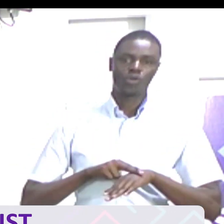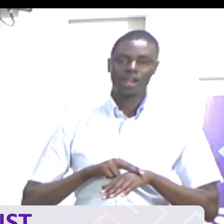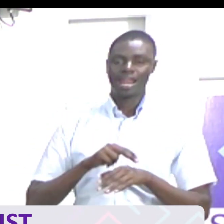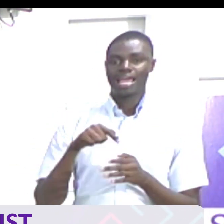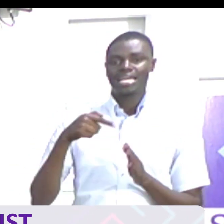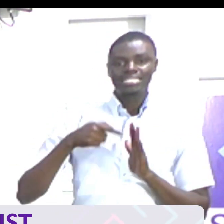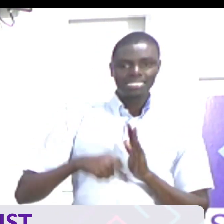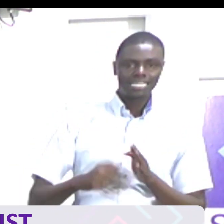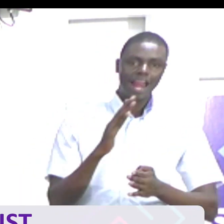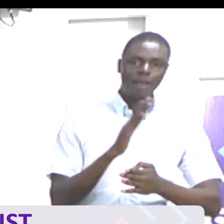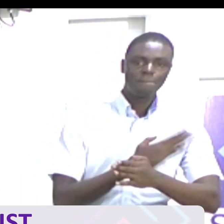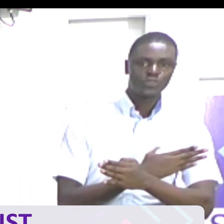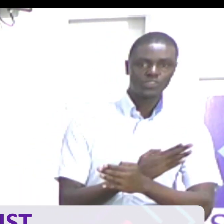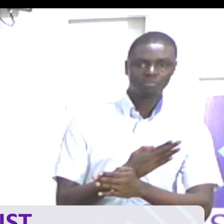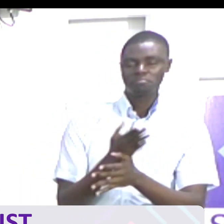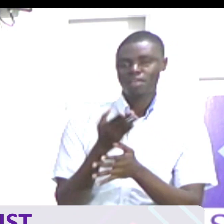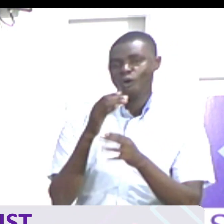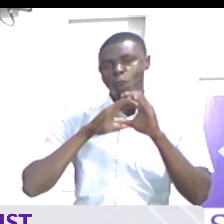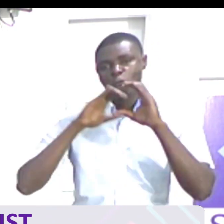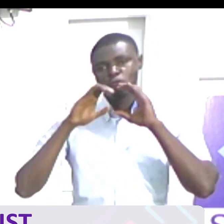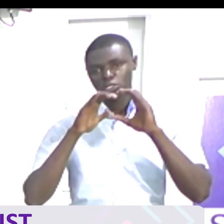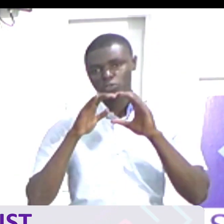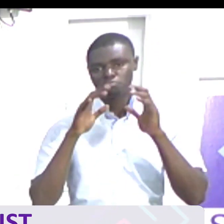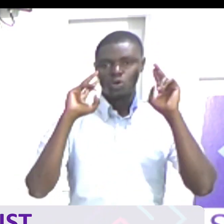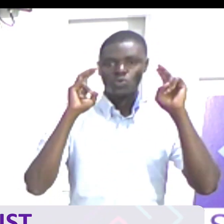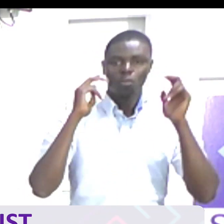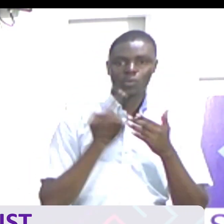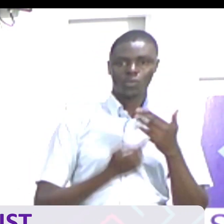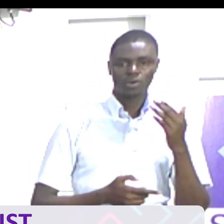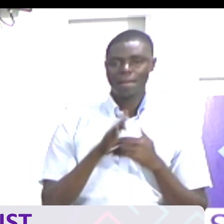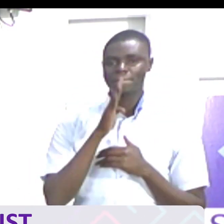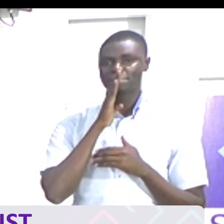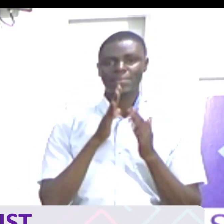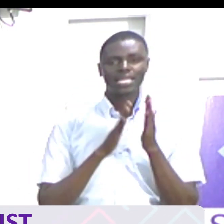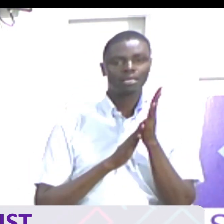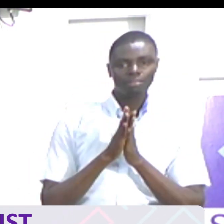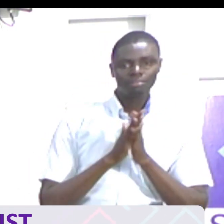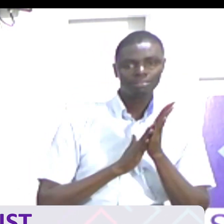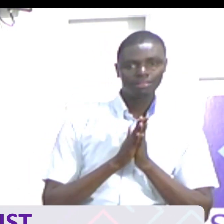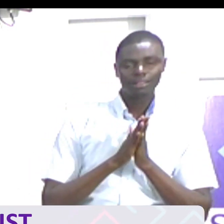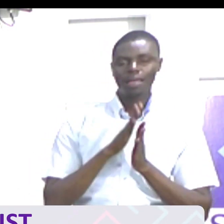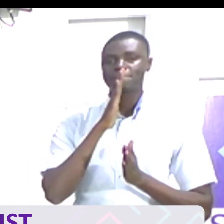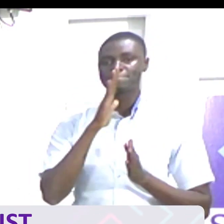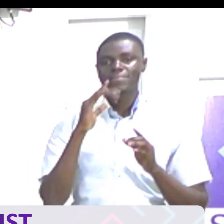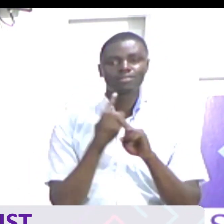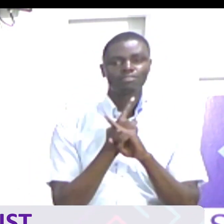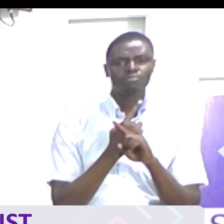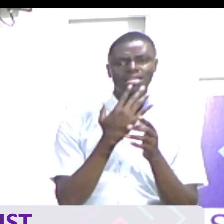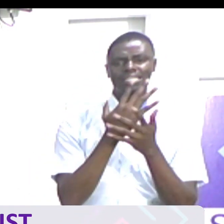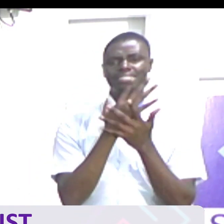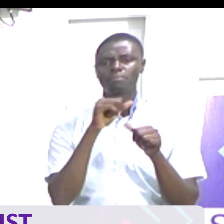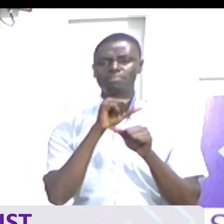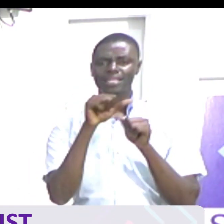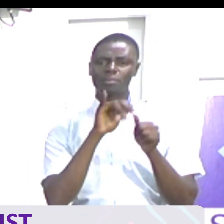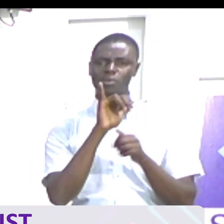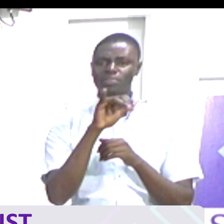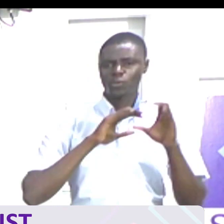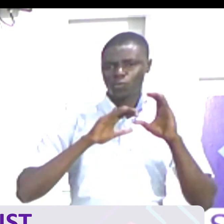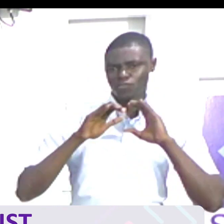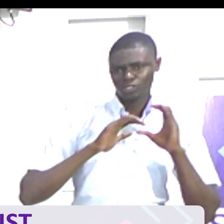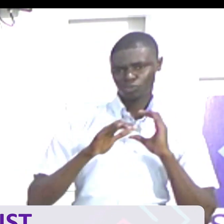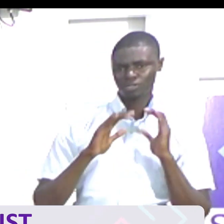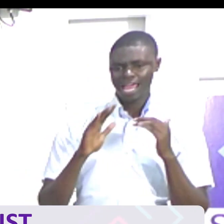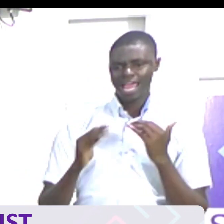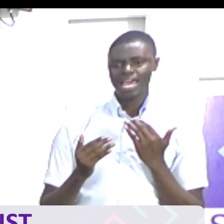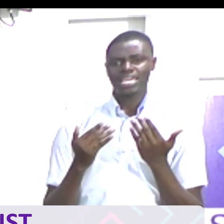Drill music and of course the conversation we're talking about being curious and being different. And something about this conversation